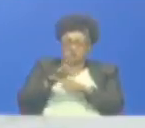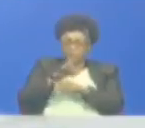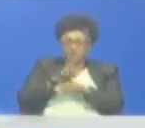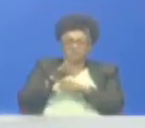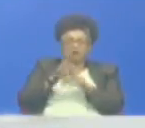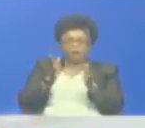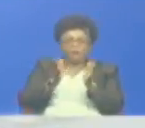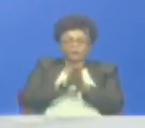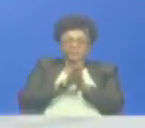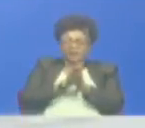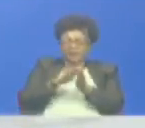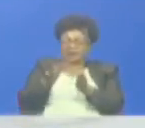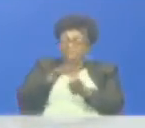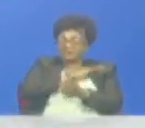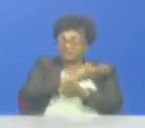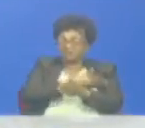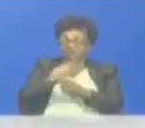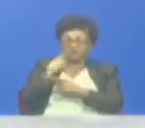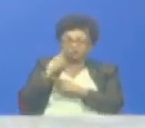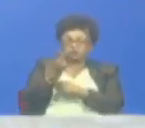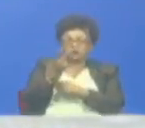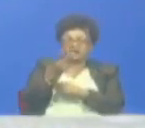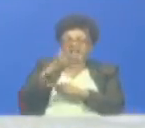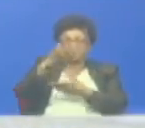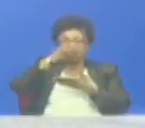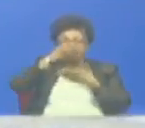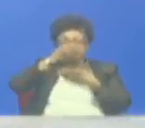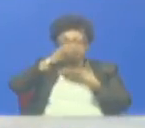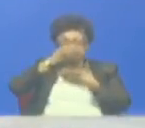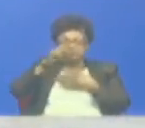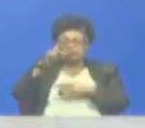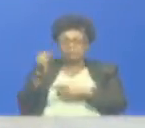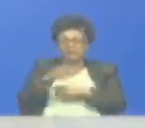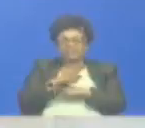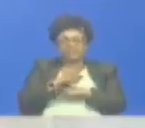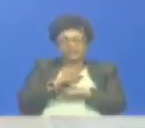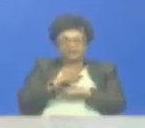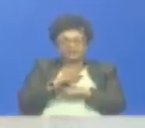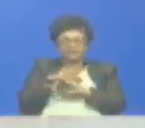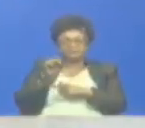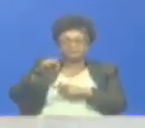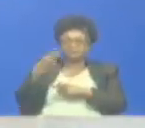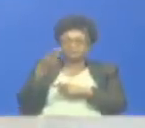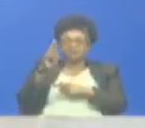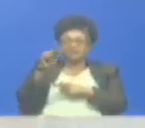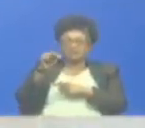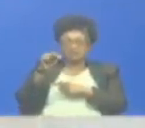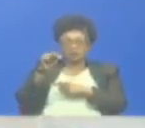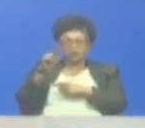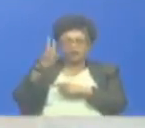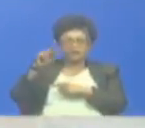projected capacity of 200 ventilators a month. Sharon Baranga, NTV.